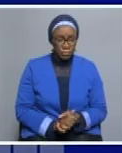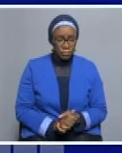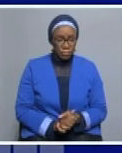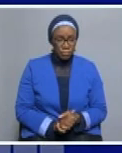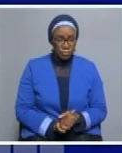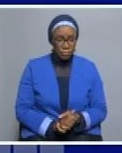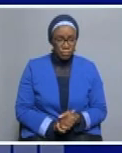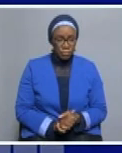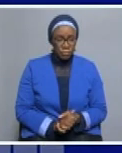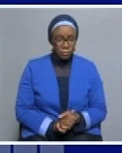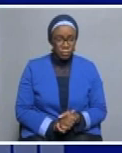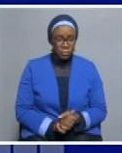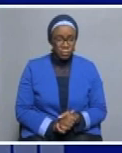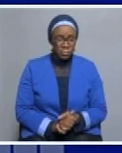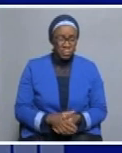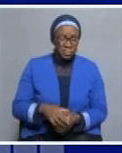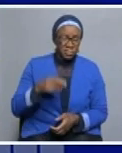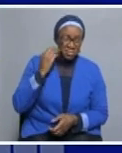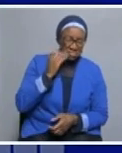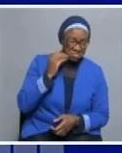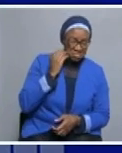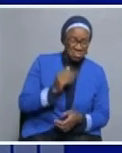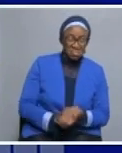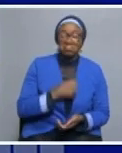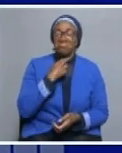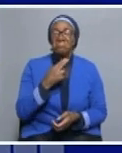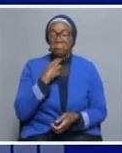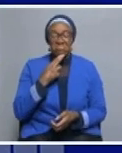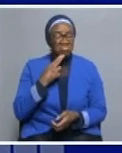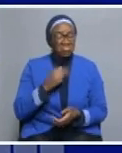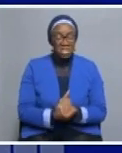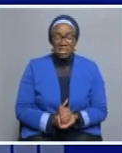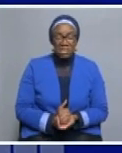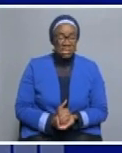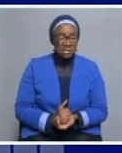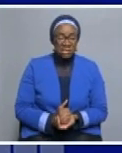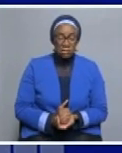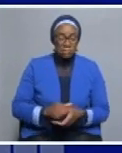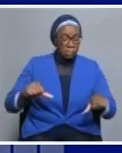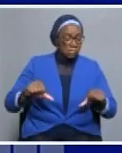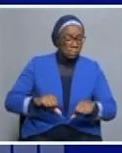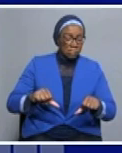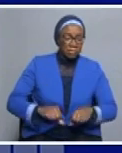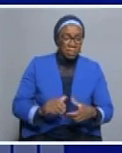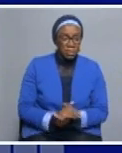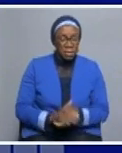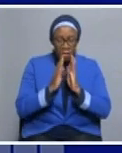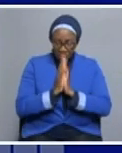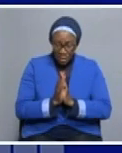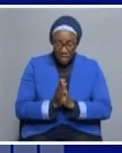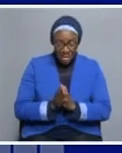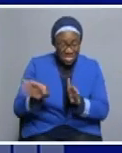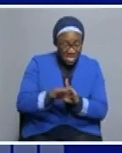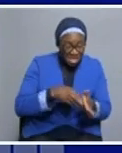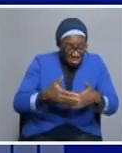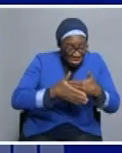no two-thirds required. I need to ask you to just come closer to the mic. Just bring yourself closer to the